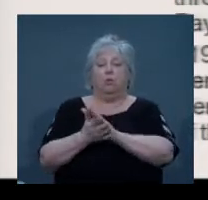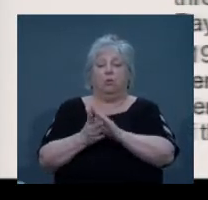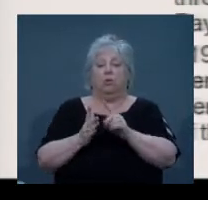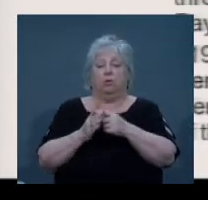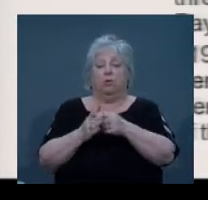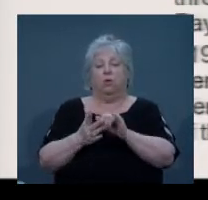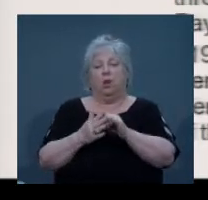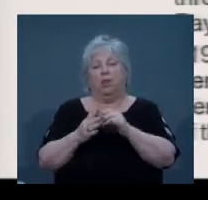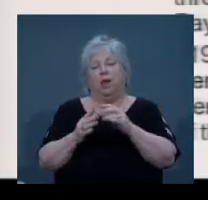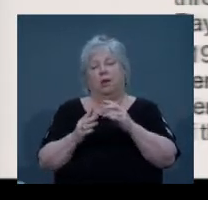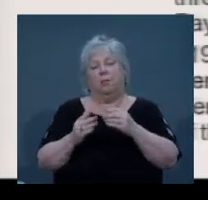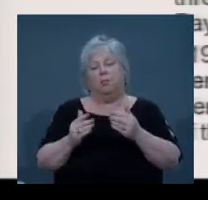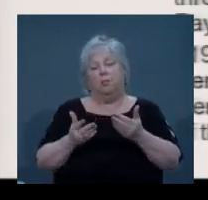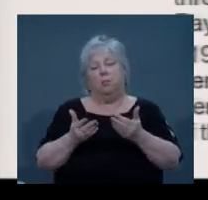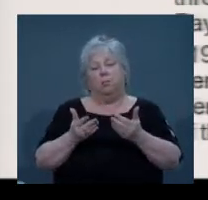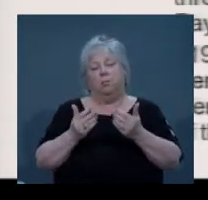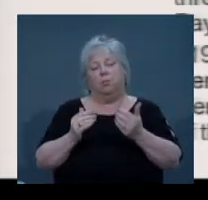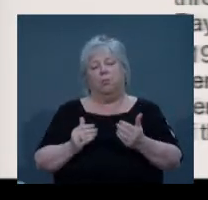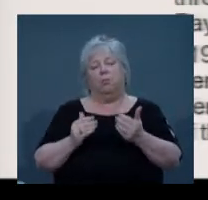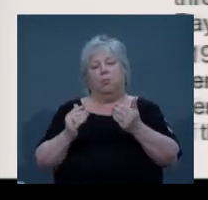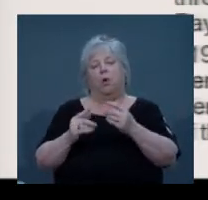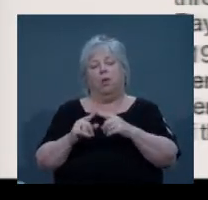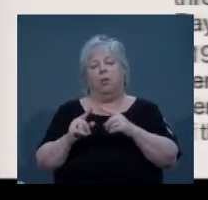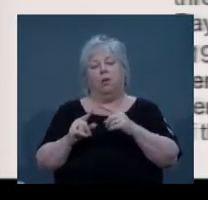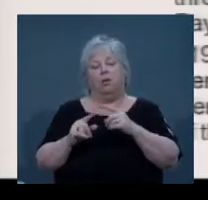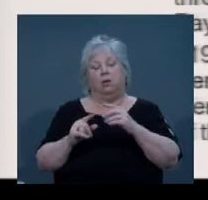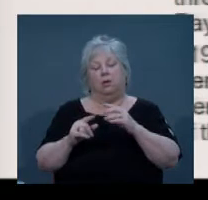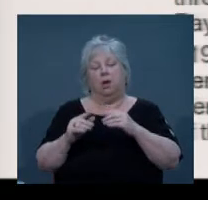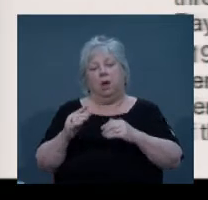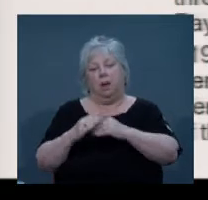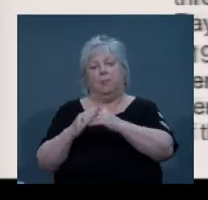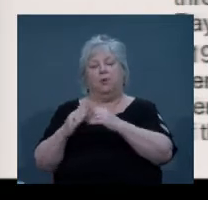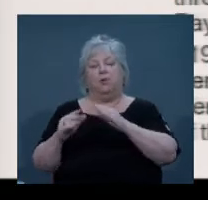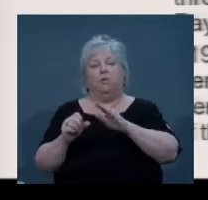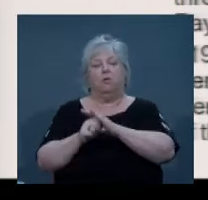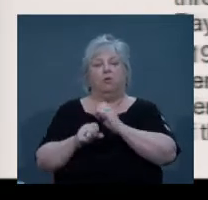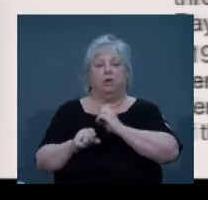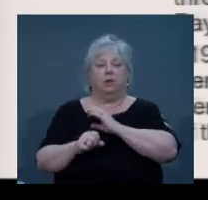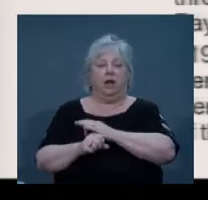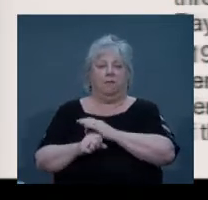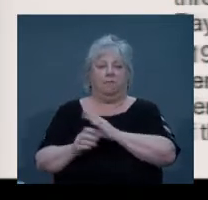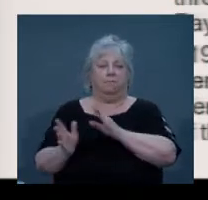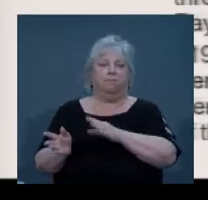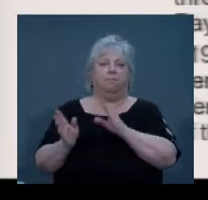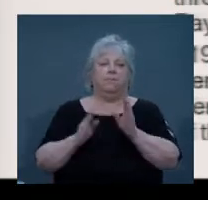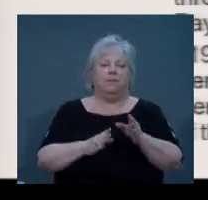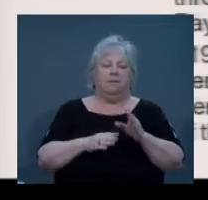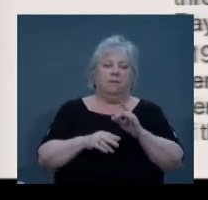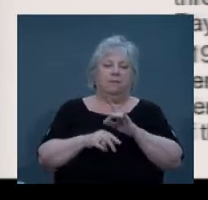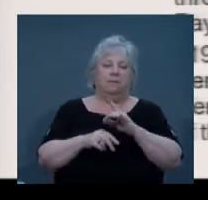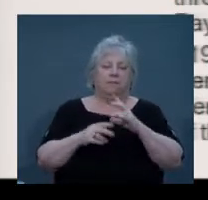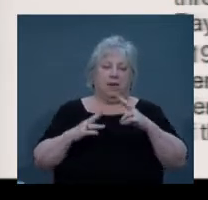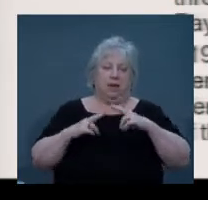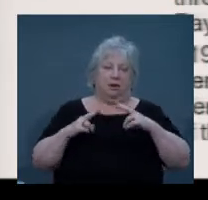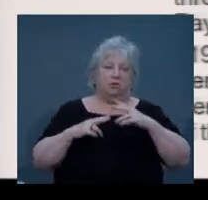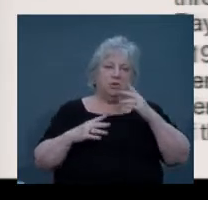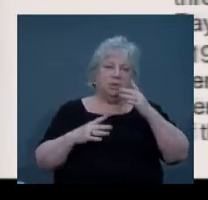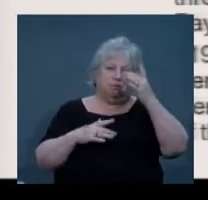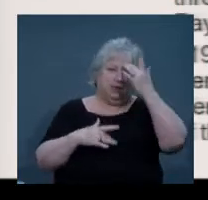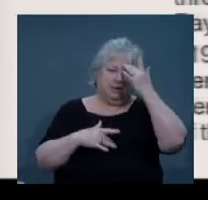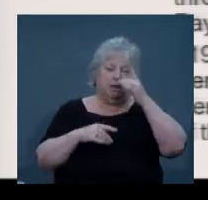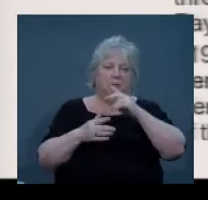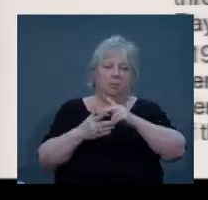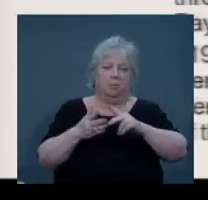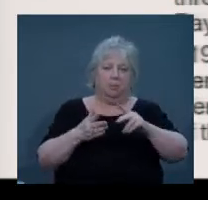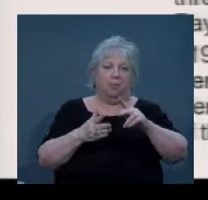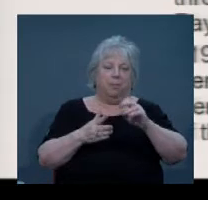to full staffing of authorized uniform positions. On the vacation sick payout, we had an initial